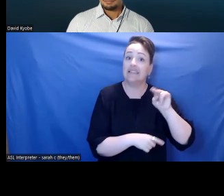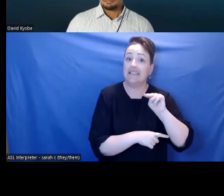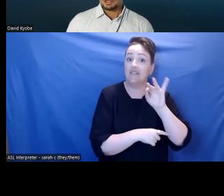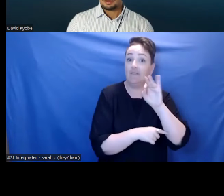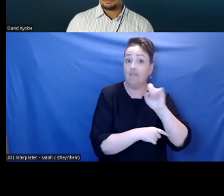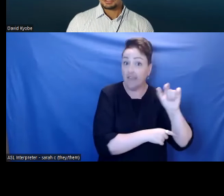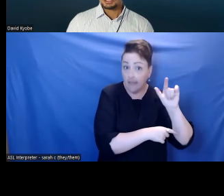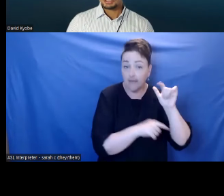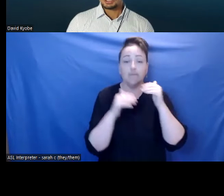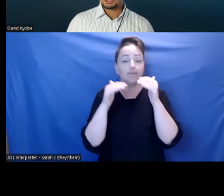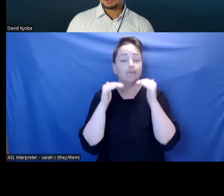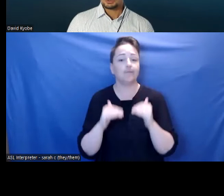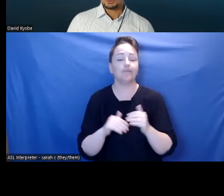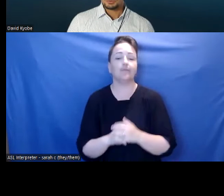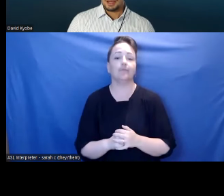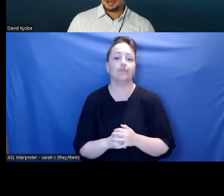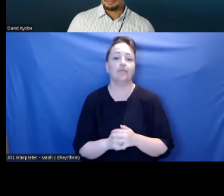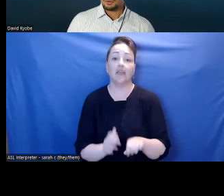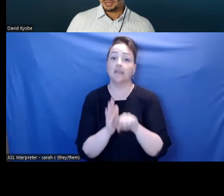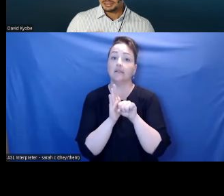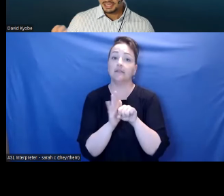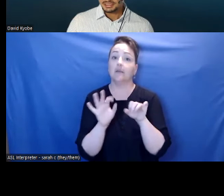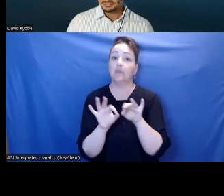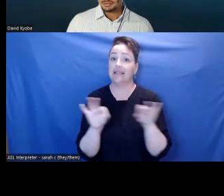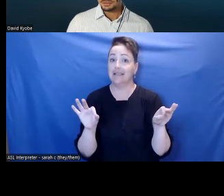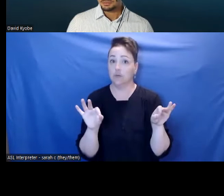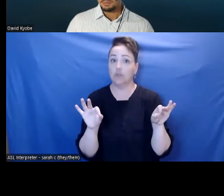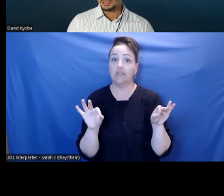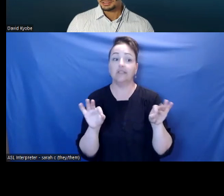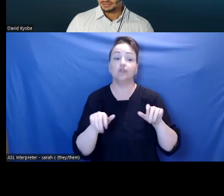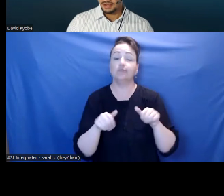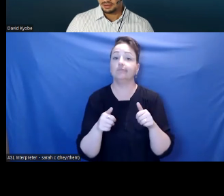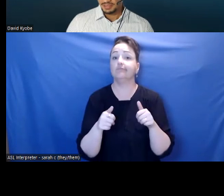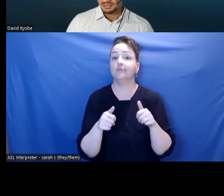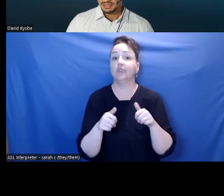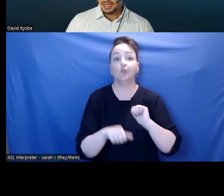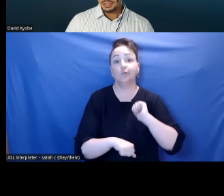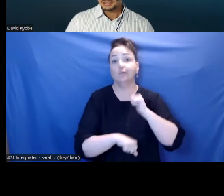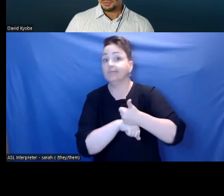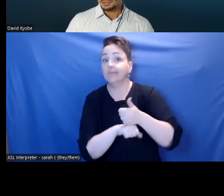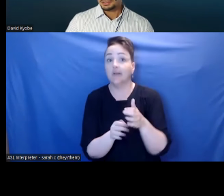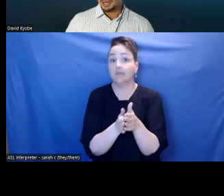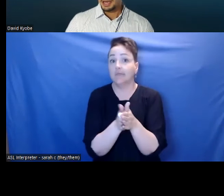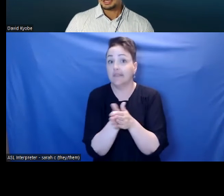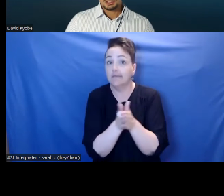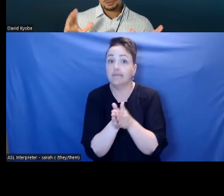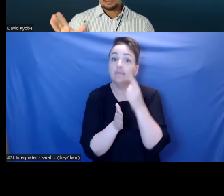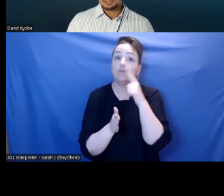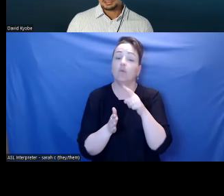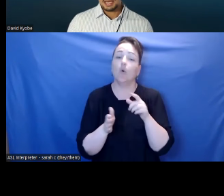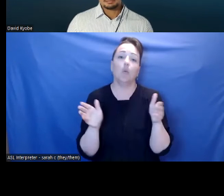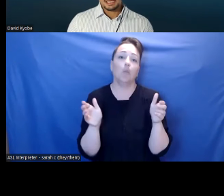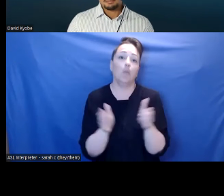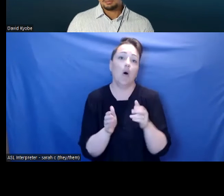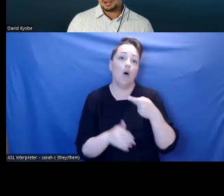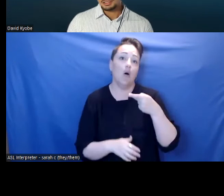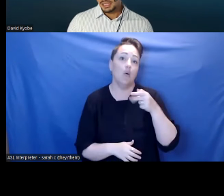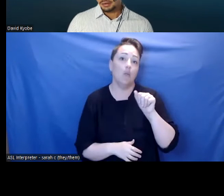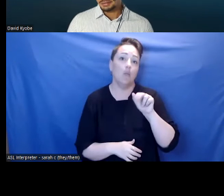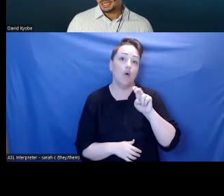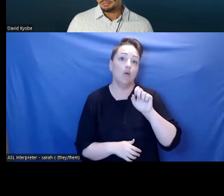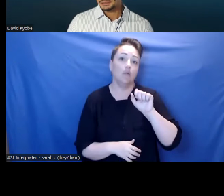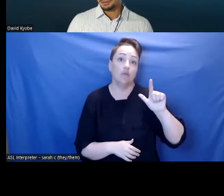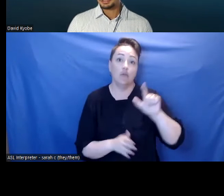have sample language to create incentives for small parcel development. So there's a slew of these sample